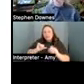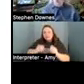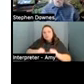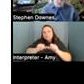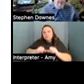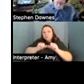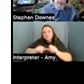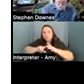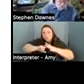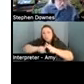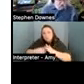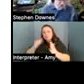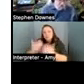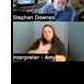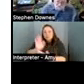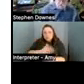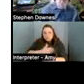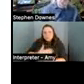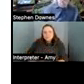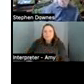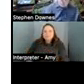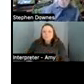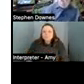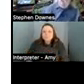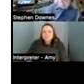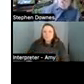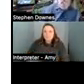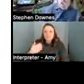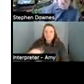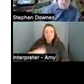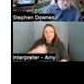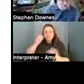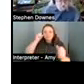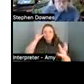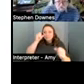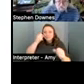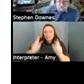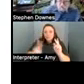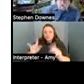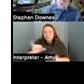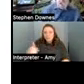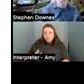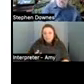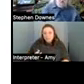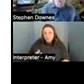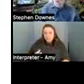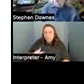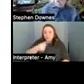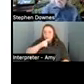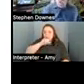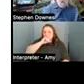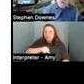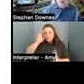and new music uh which is a boon for people like me who create things like biking